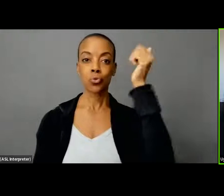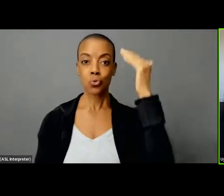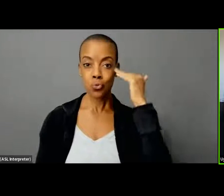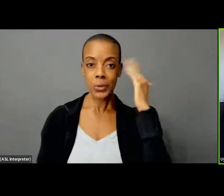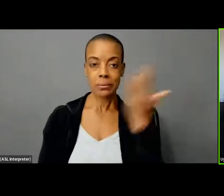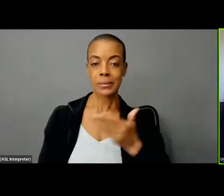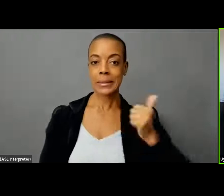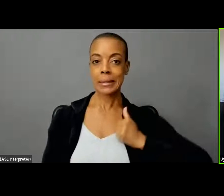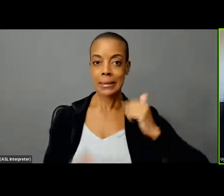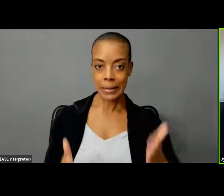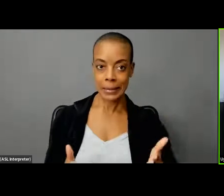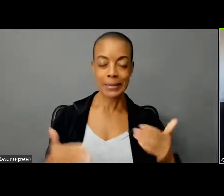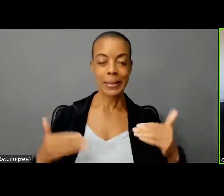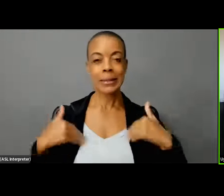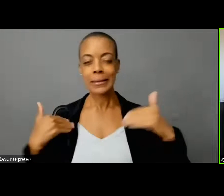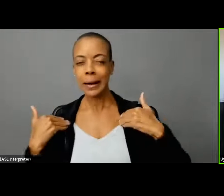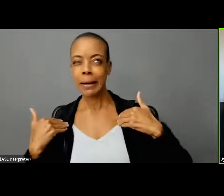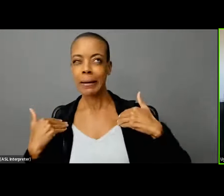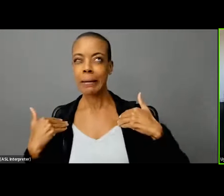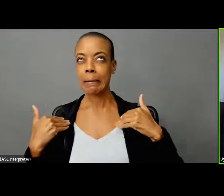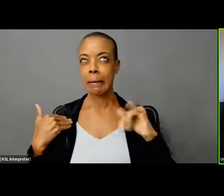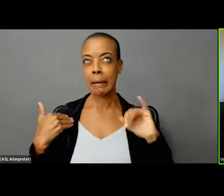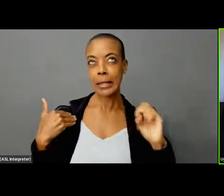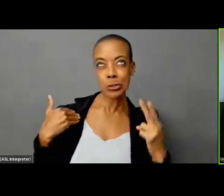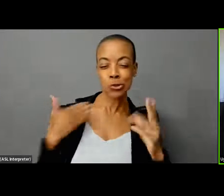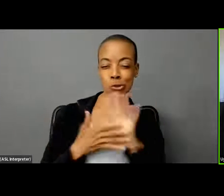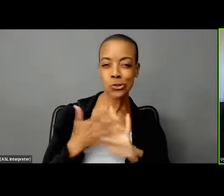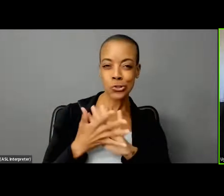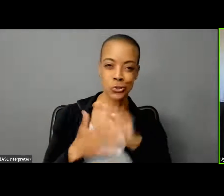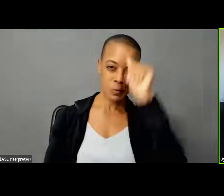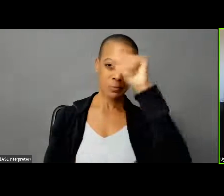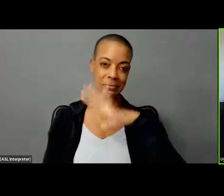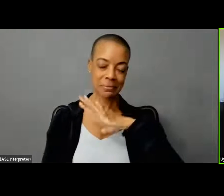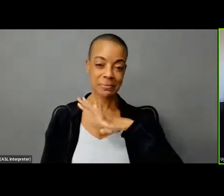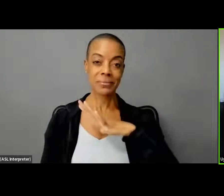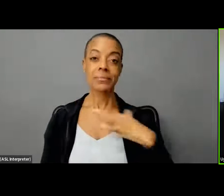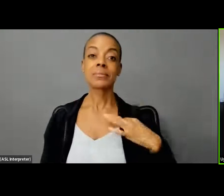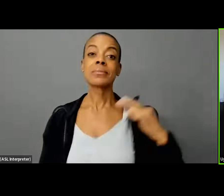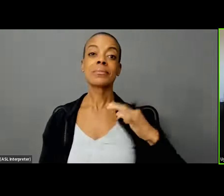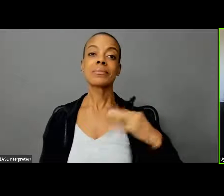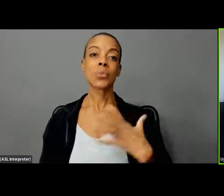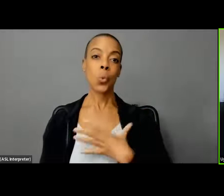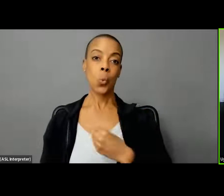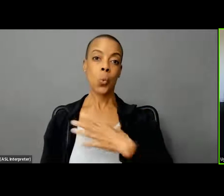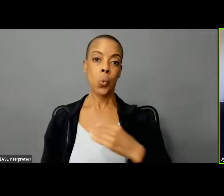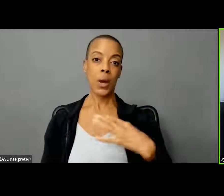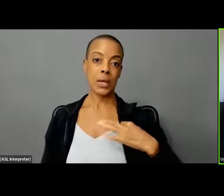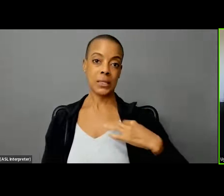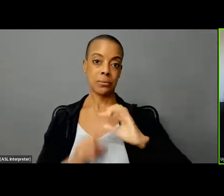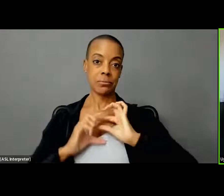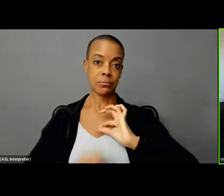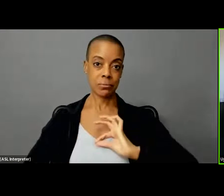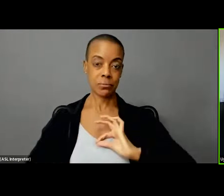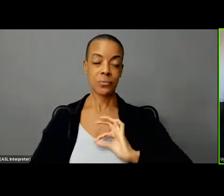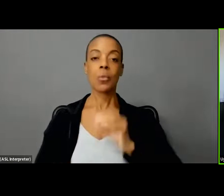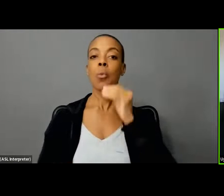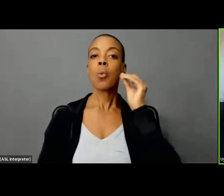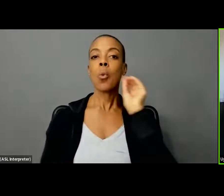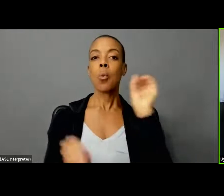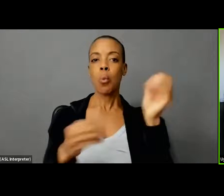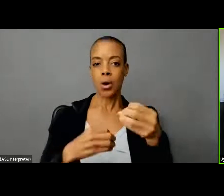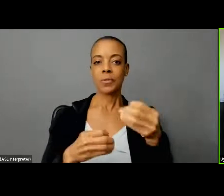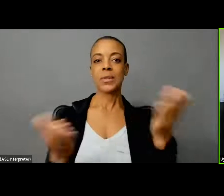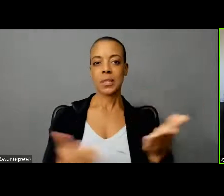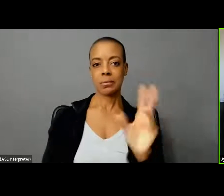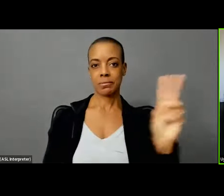Canadian, young-ish guy, hopefully. I'm wearing a white shirt and I'm calling in from my home office here in Vancouver,